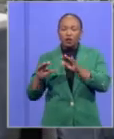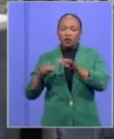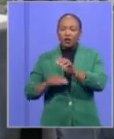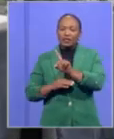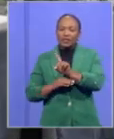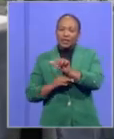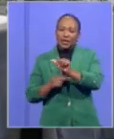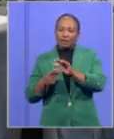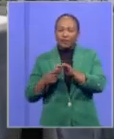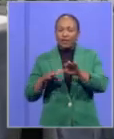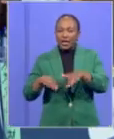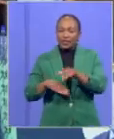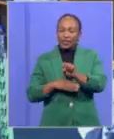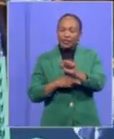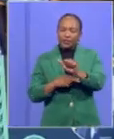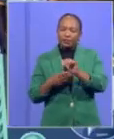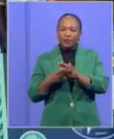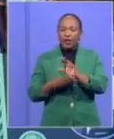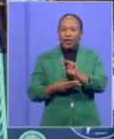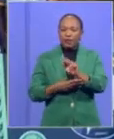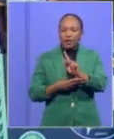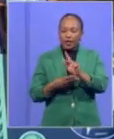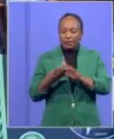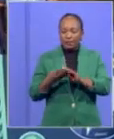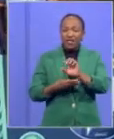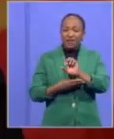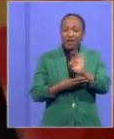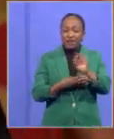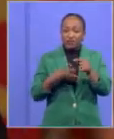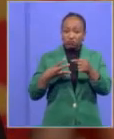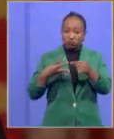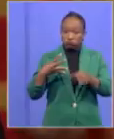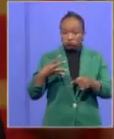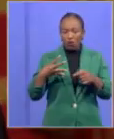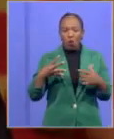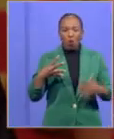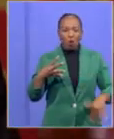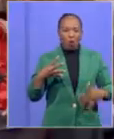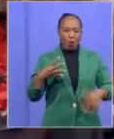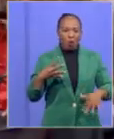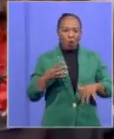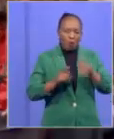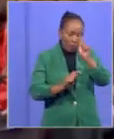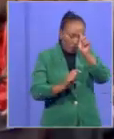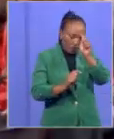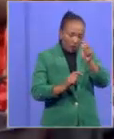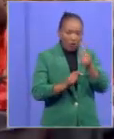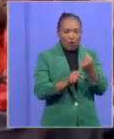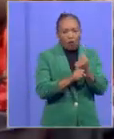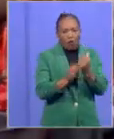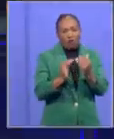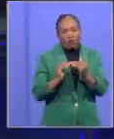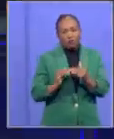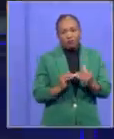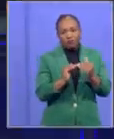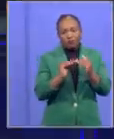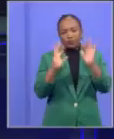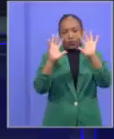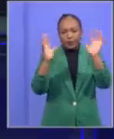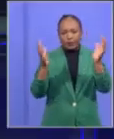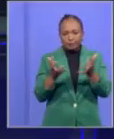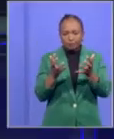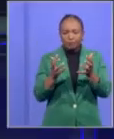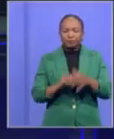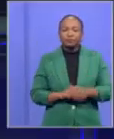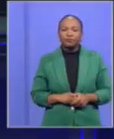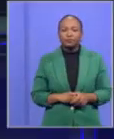SA, MK le EFF e tlotlile mesebetsi ya mopapa le ho sebeletsa toka ka ra setjhaba. Ka o